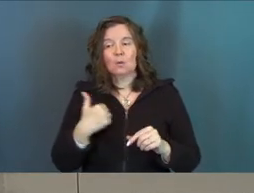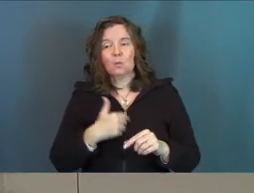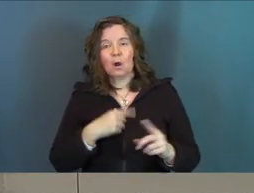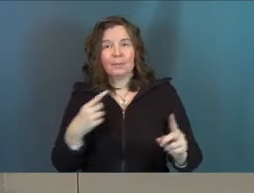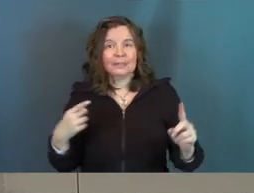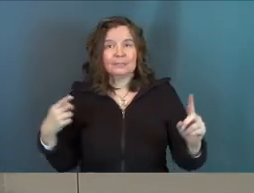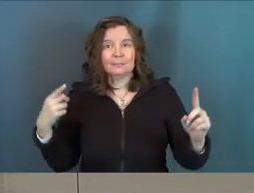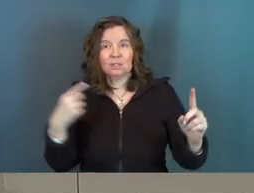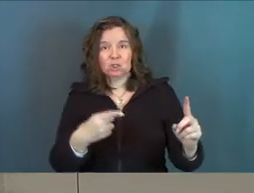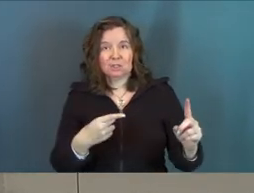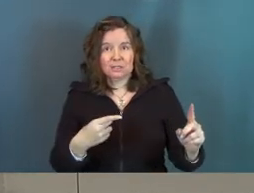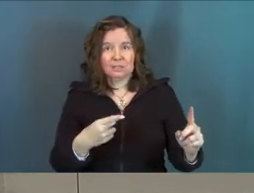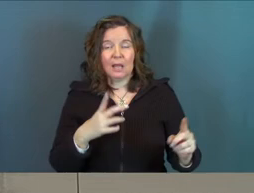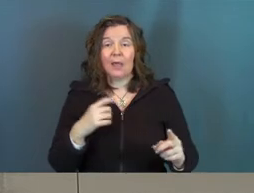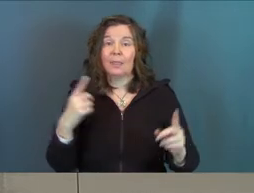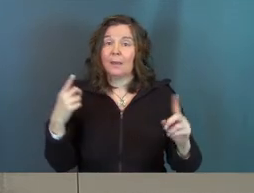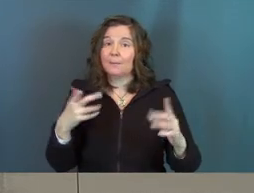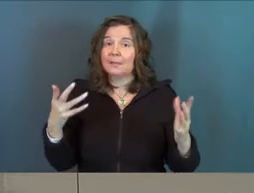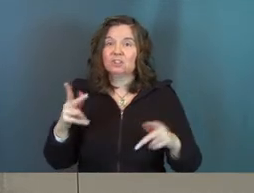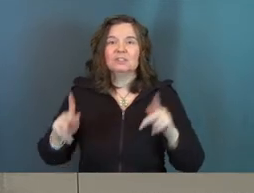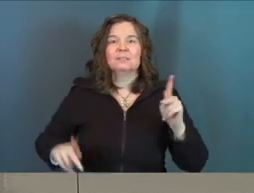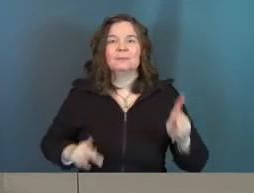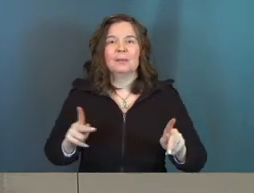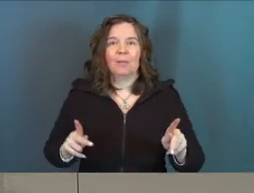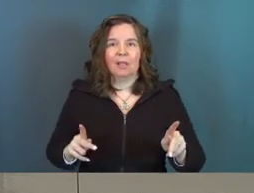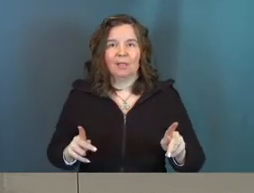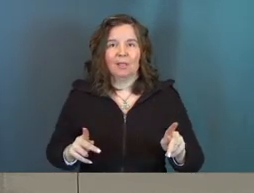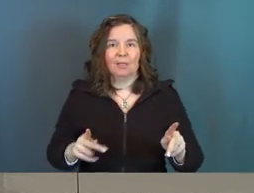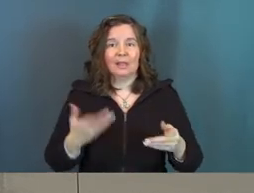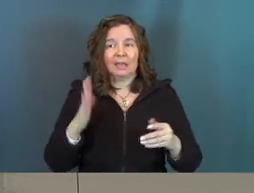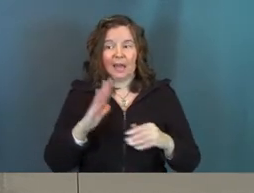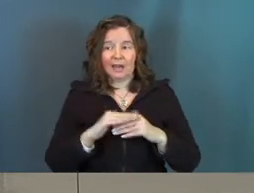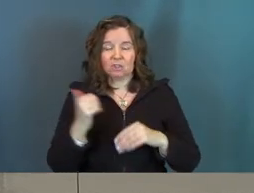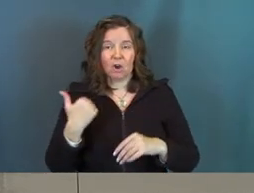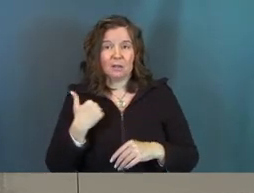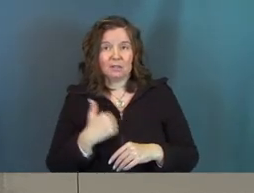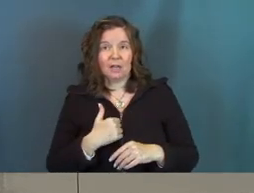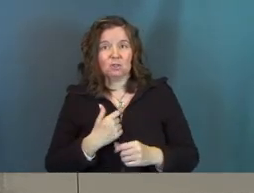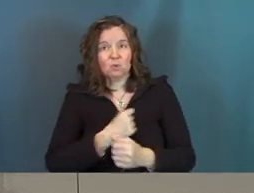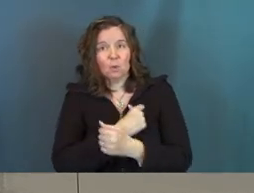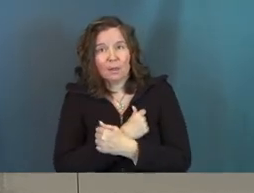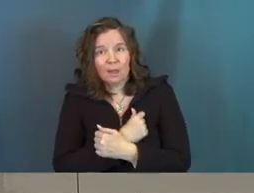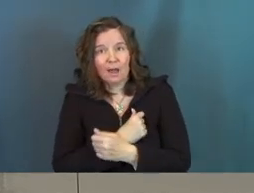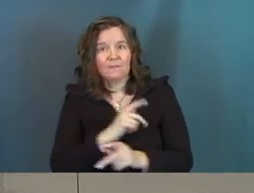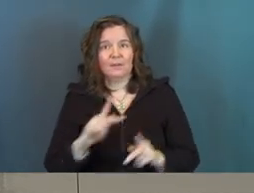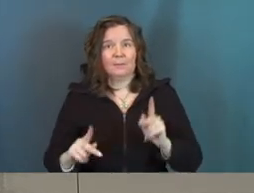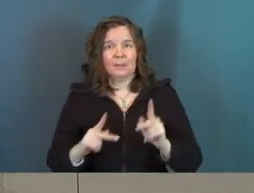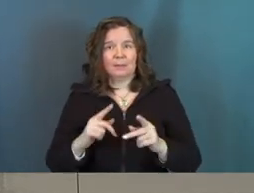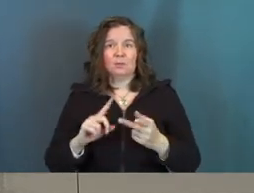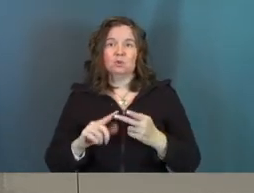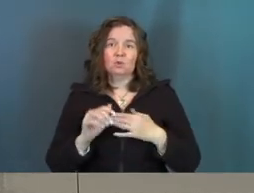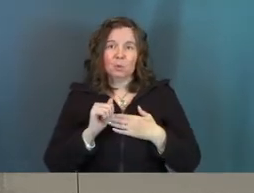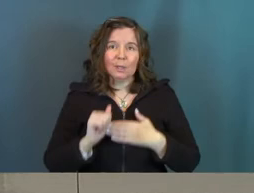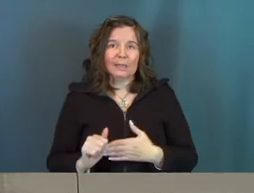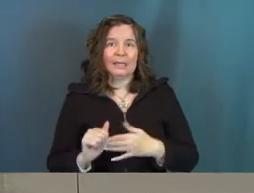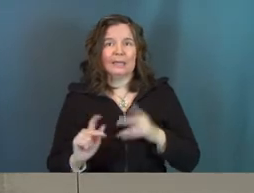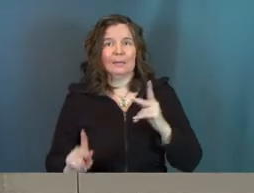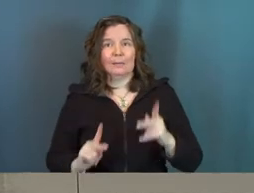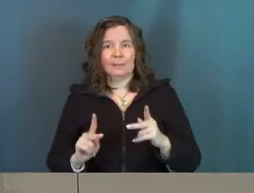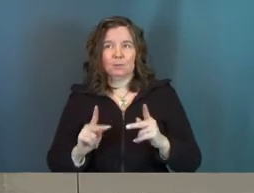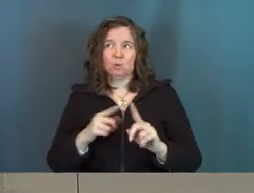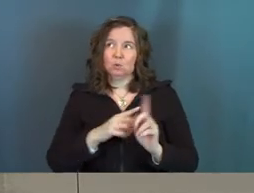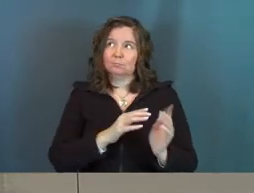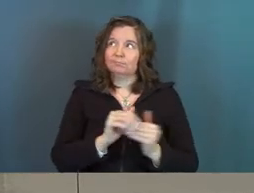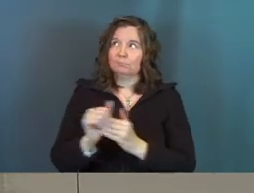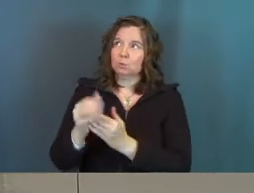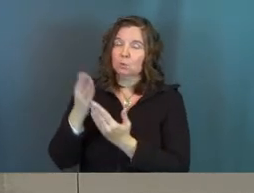we're on this mission. And the mission is people. God has called us to love people, to lead people to